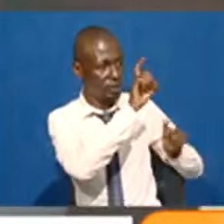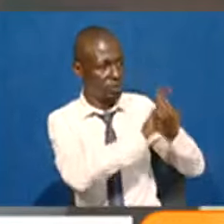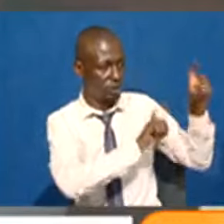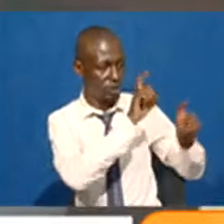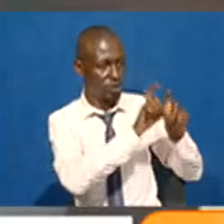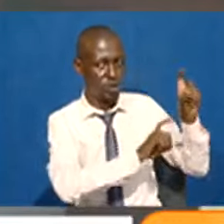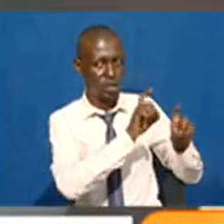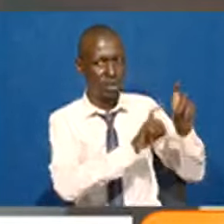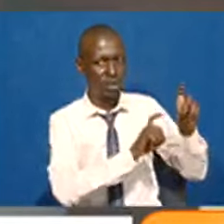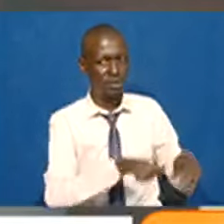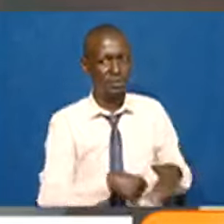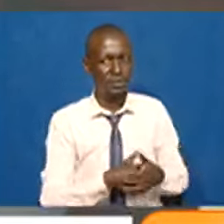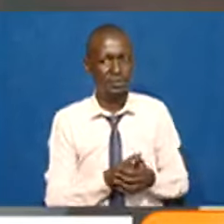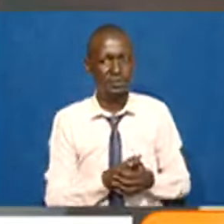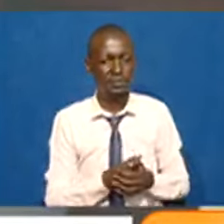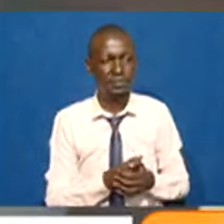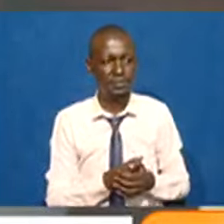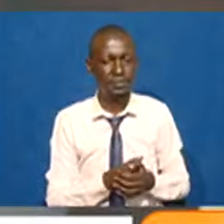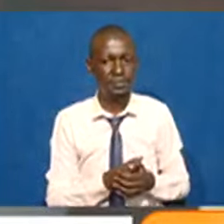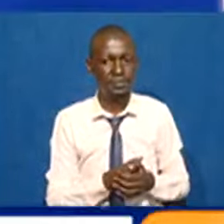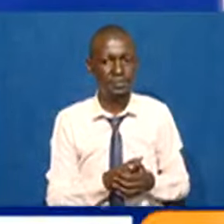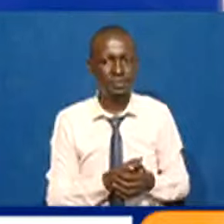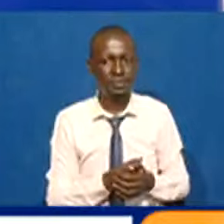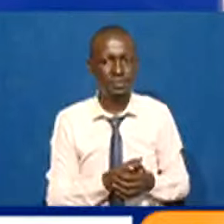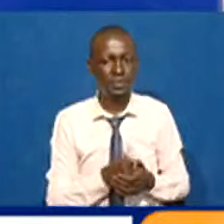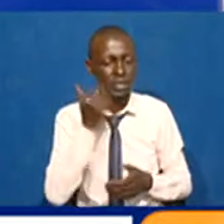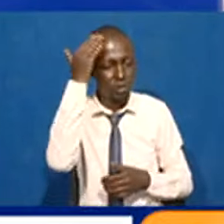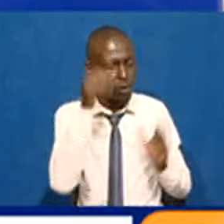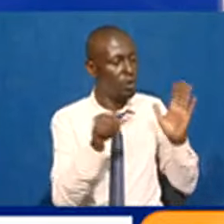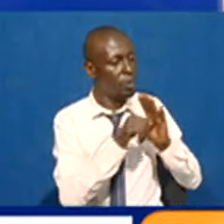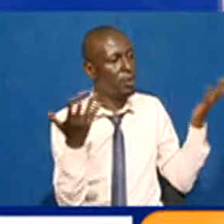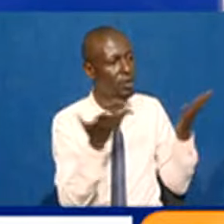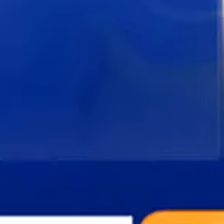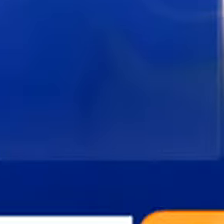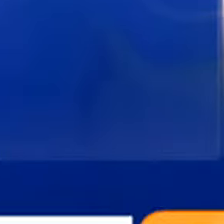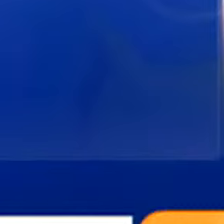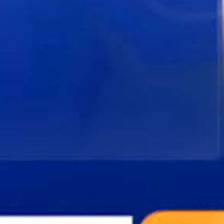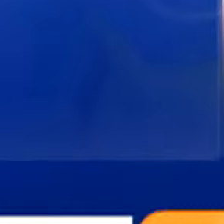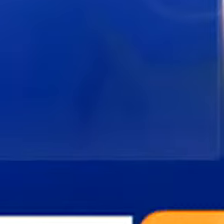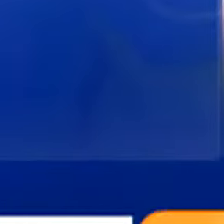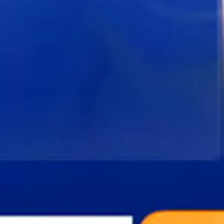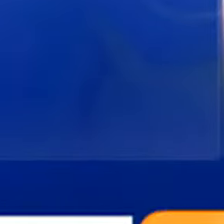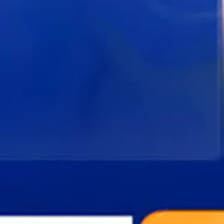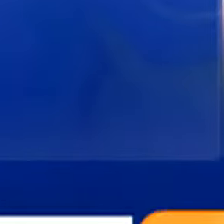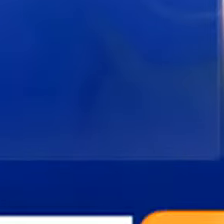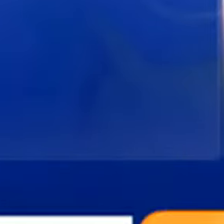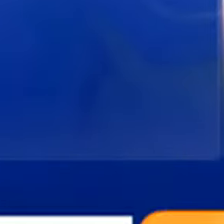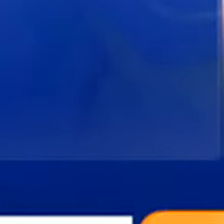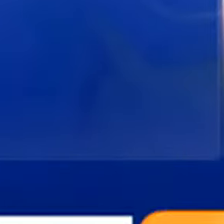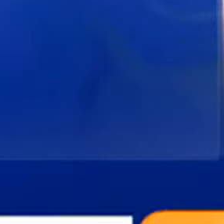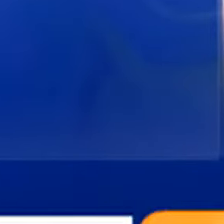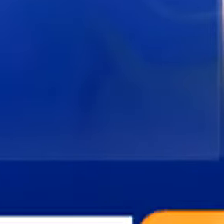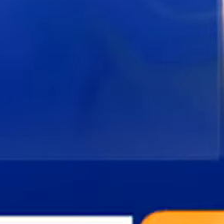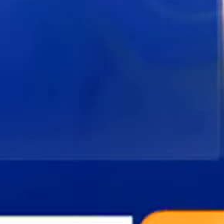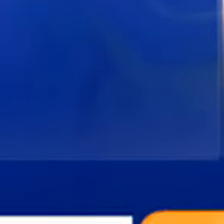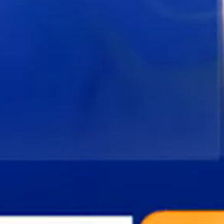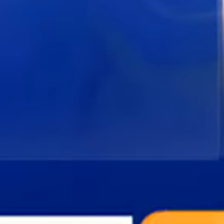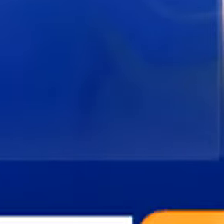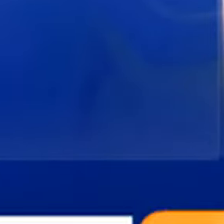you've gone through this and you know where the shoe pinches. And I see Ray Soros says, can we get